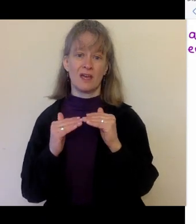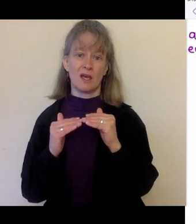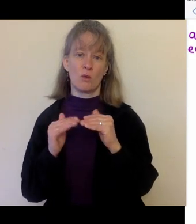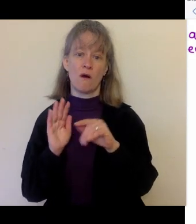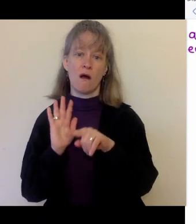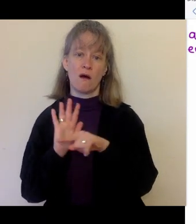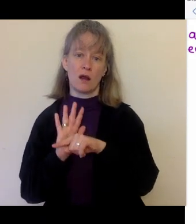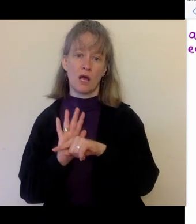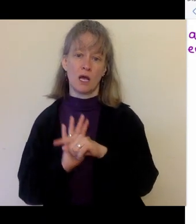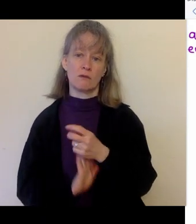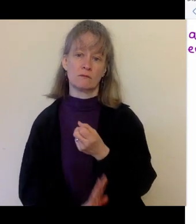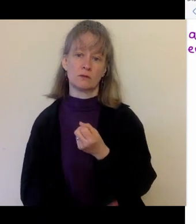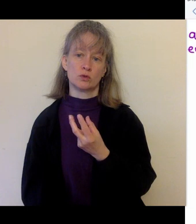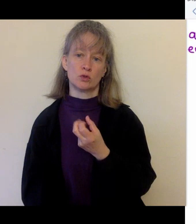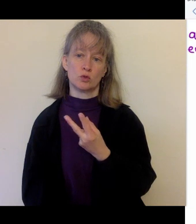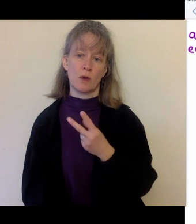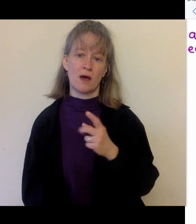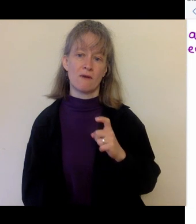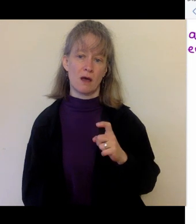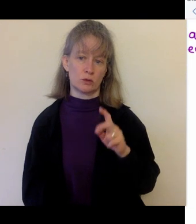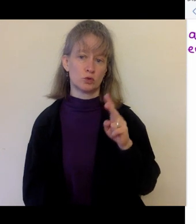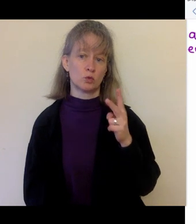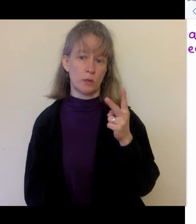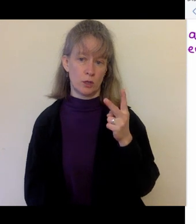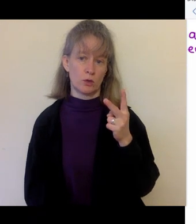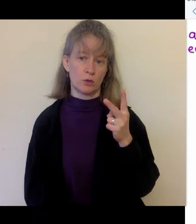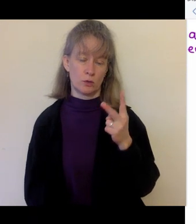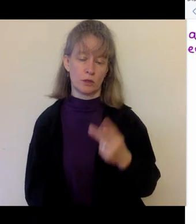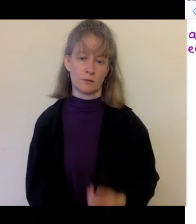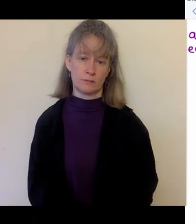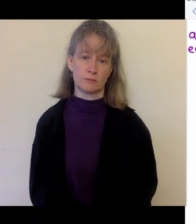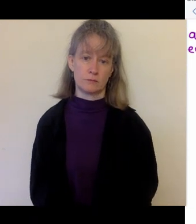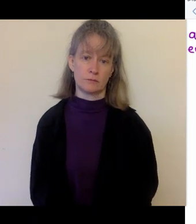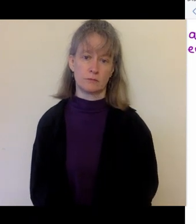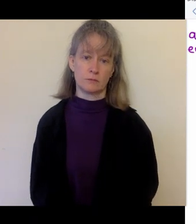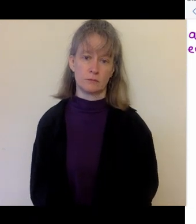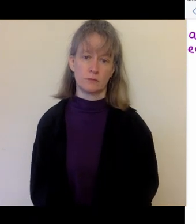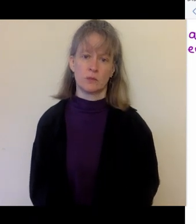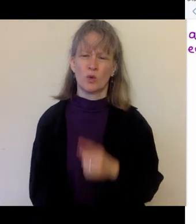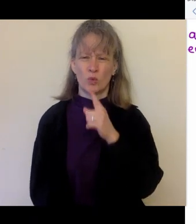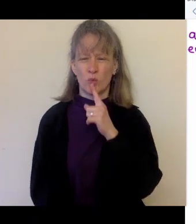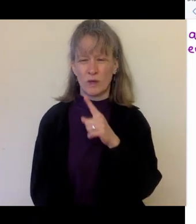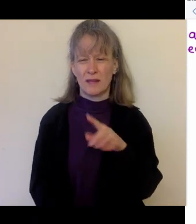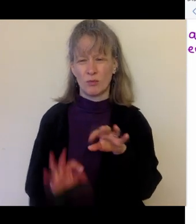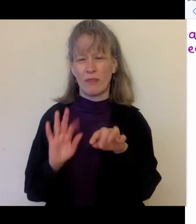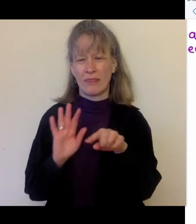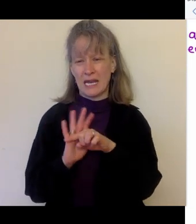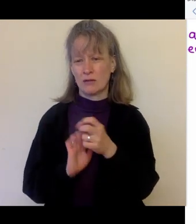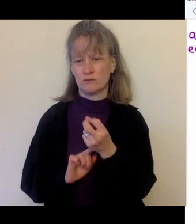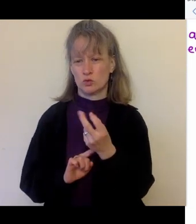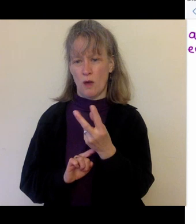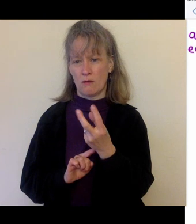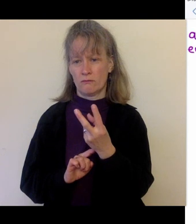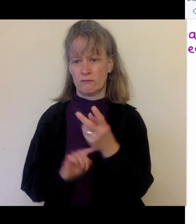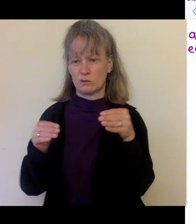12x squared, or really negative 12.